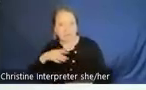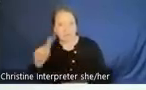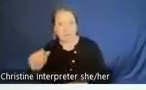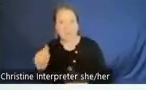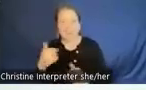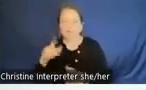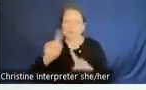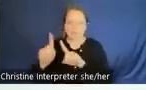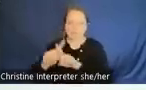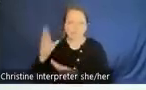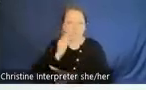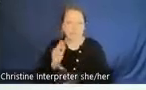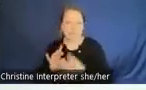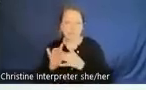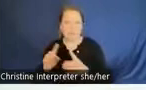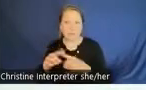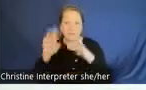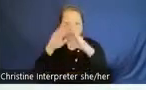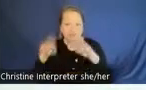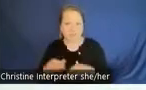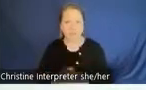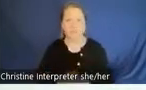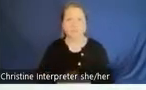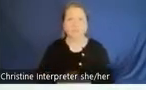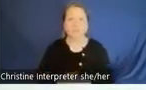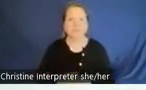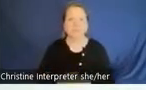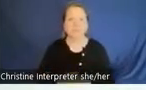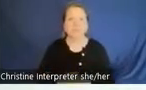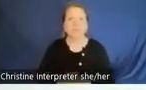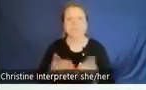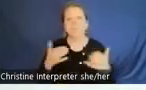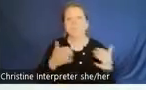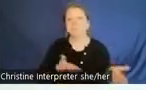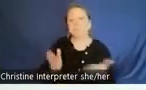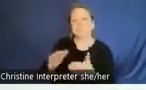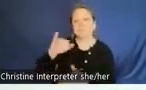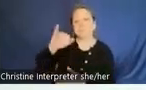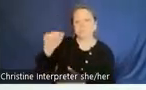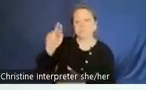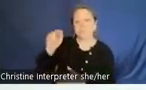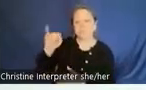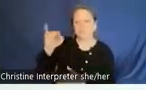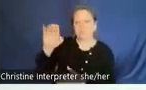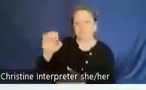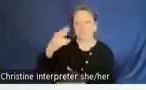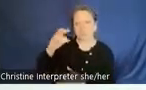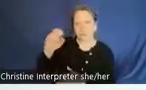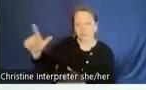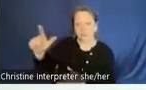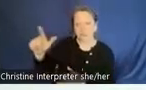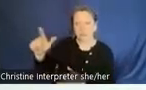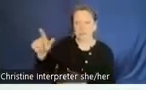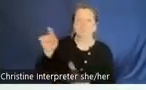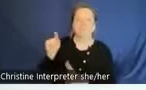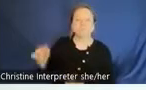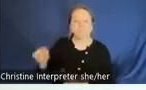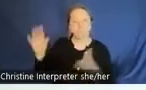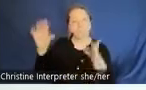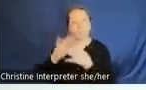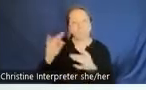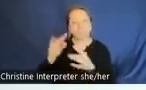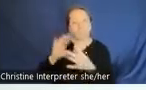related to housing. First, I'd like to introduce Janis Hall, who dreams of a time when people with chemical